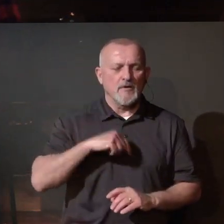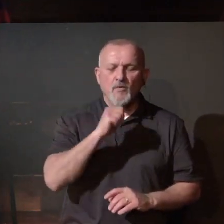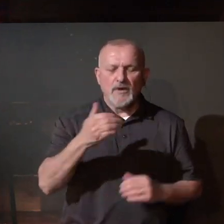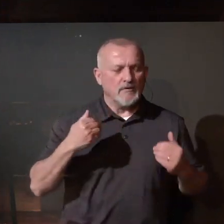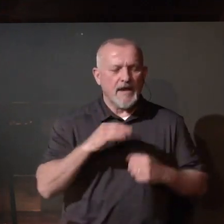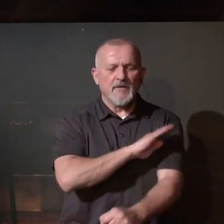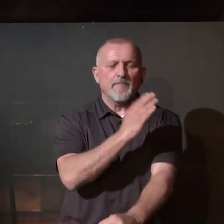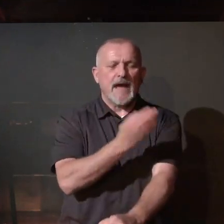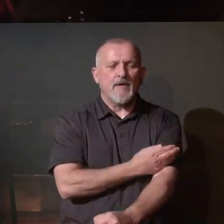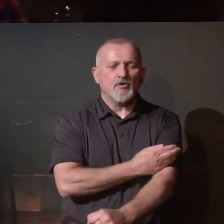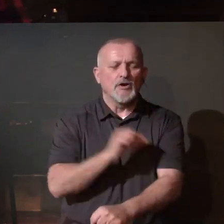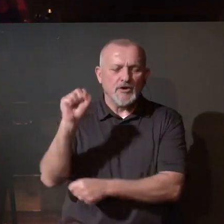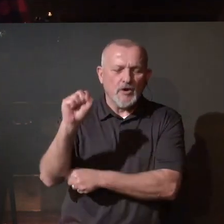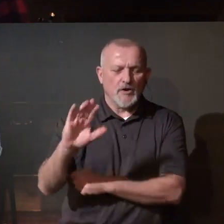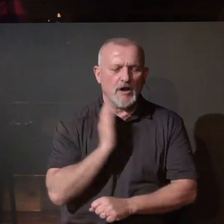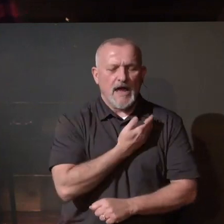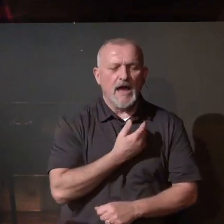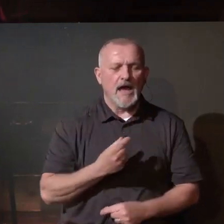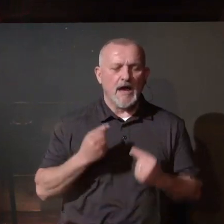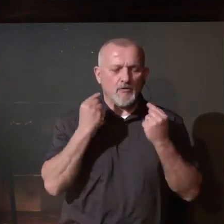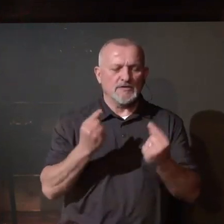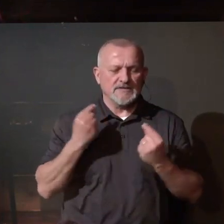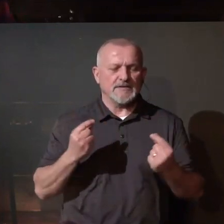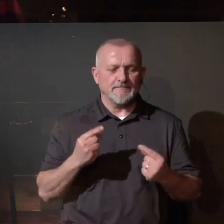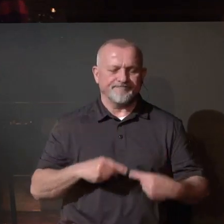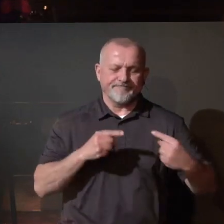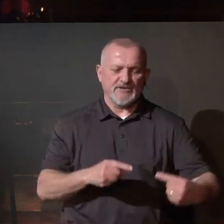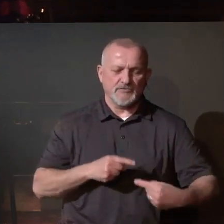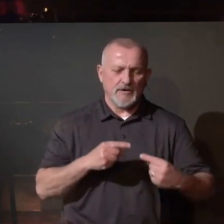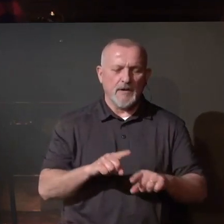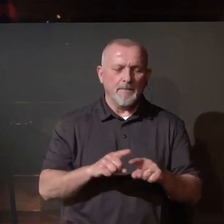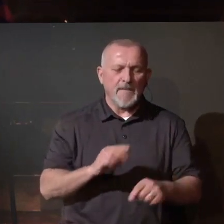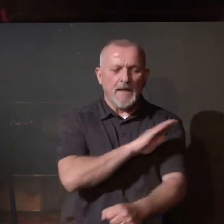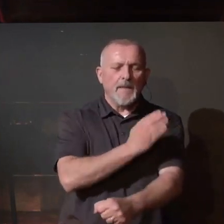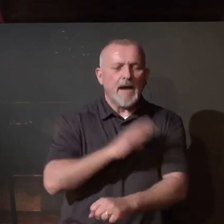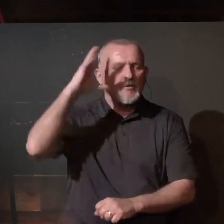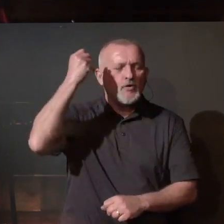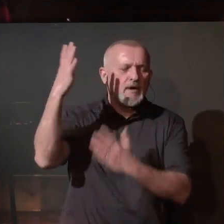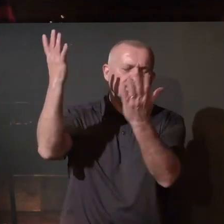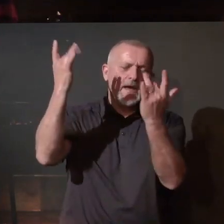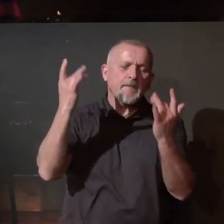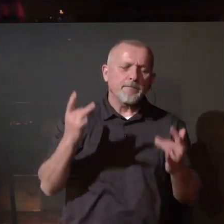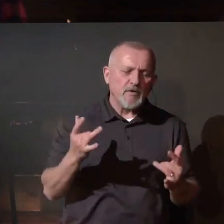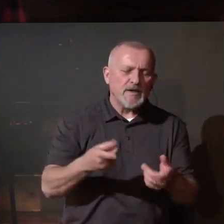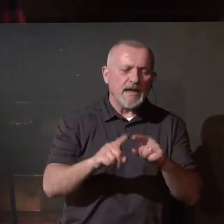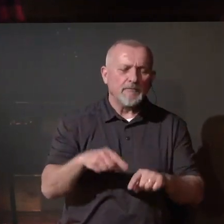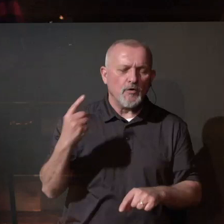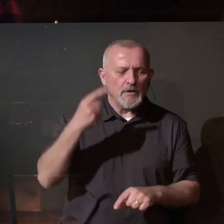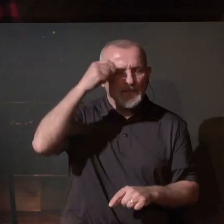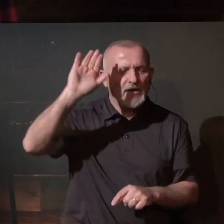We don't have the power to defeat our struggles. And that power and that grace and that mercy only lies within your life,